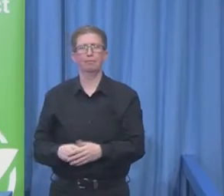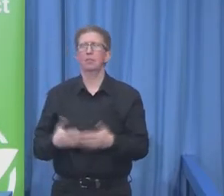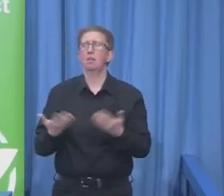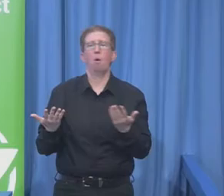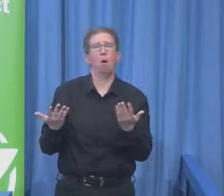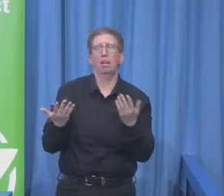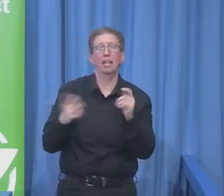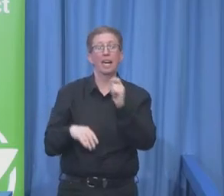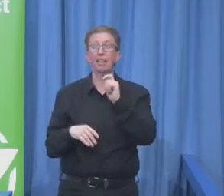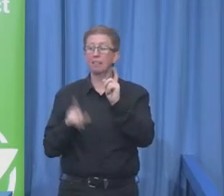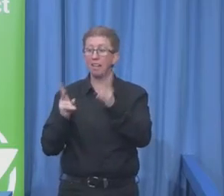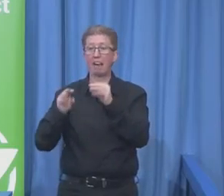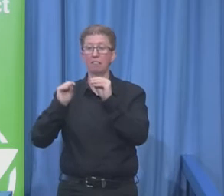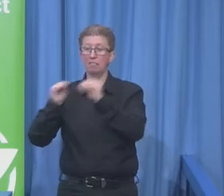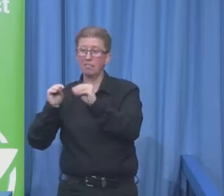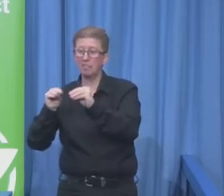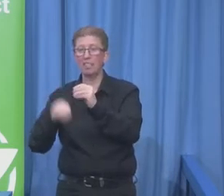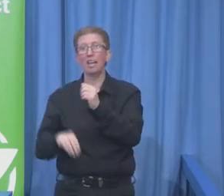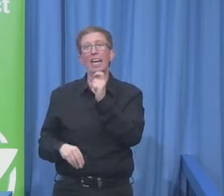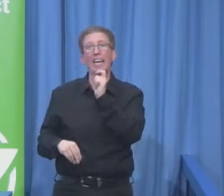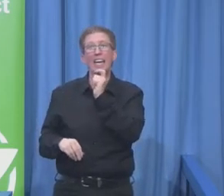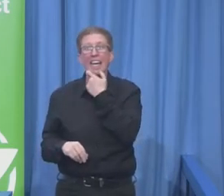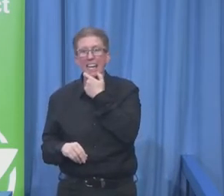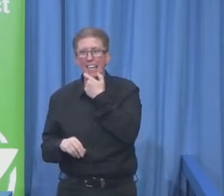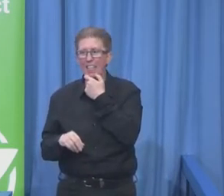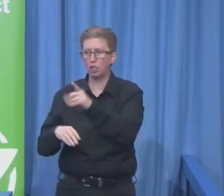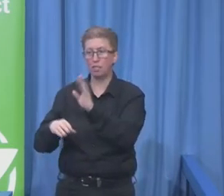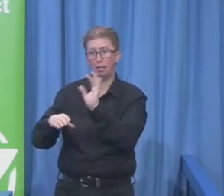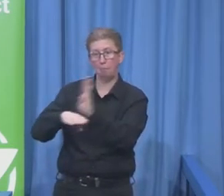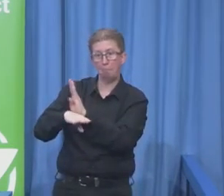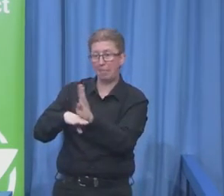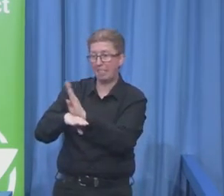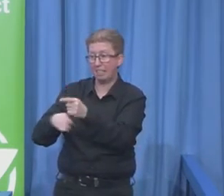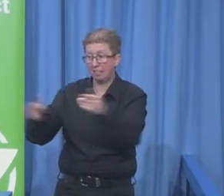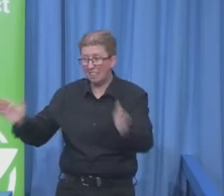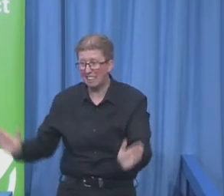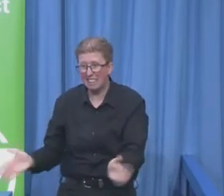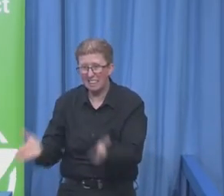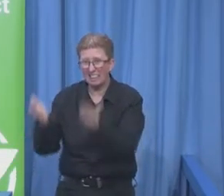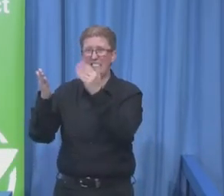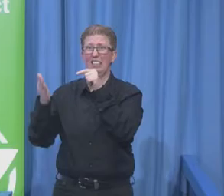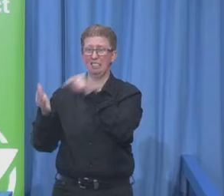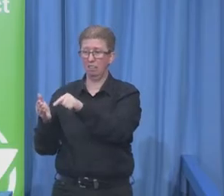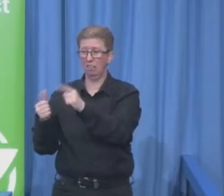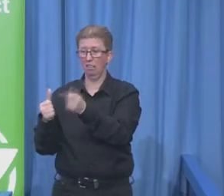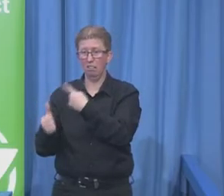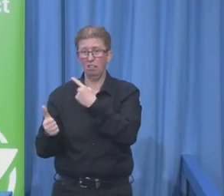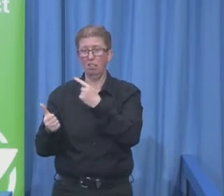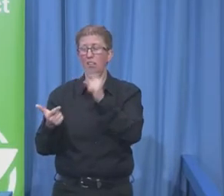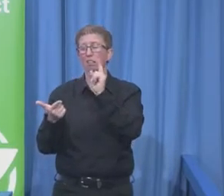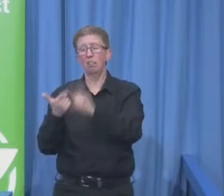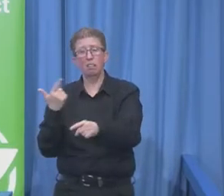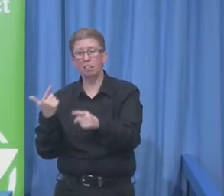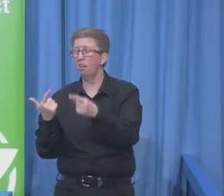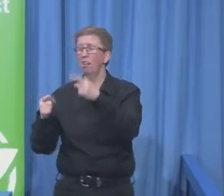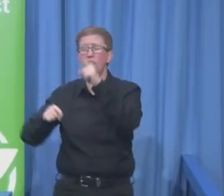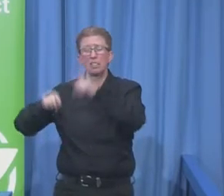the communication skills of the candidates. So just to summarize, you know, the work of v-shesh, we